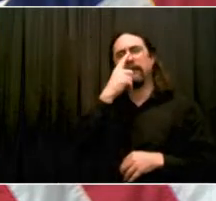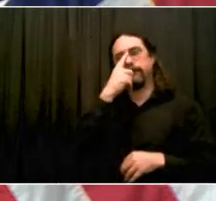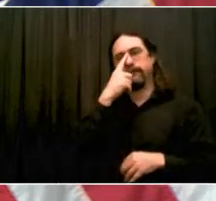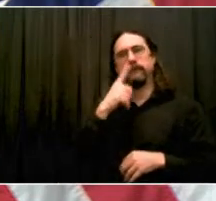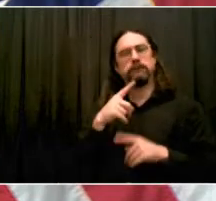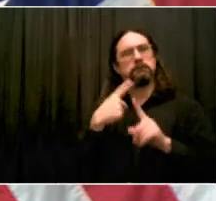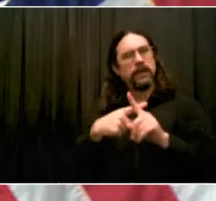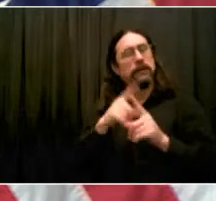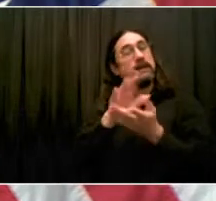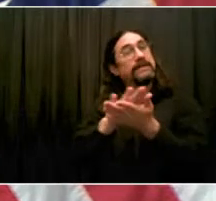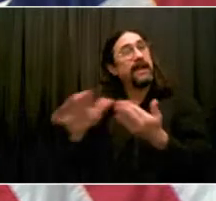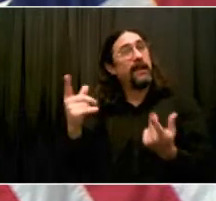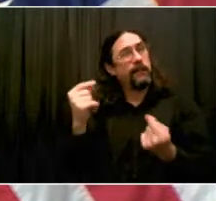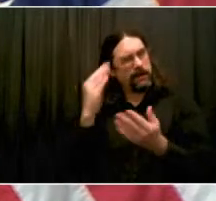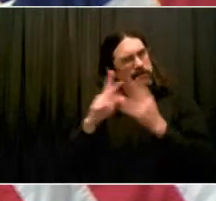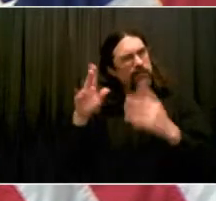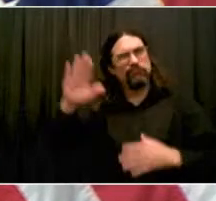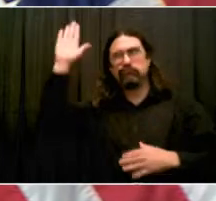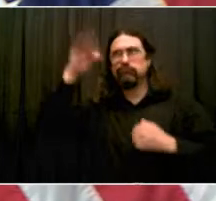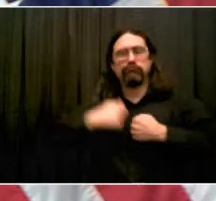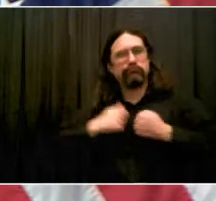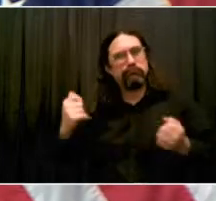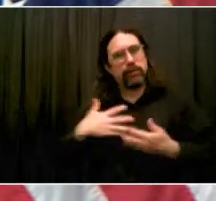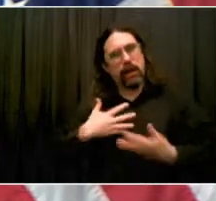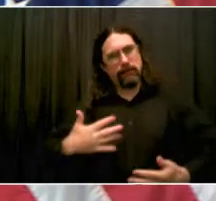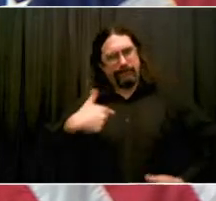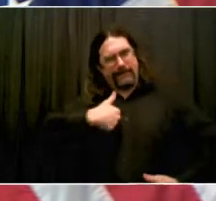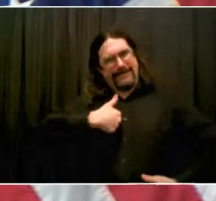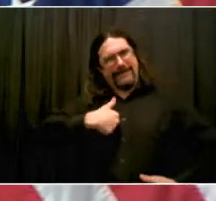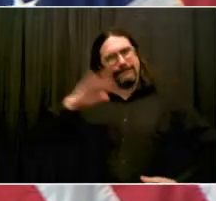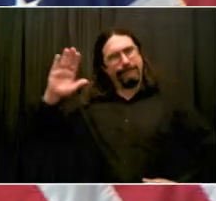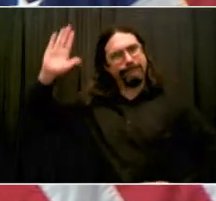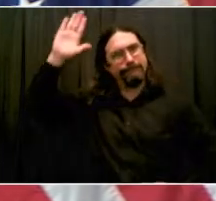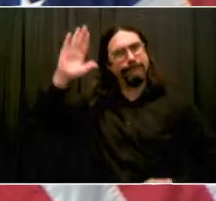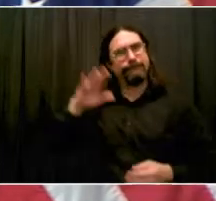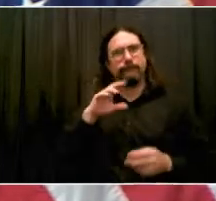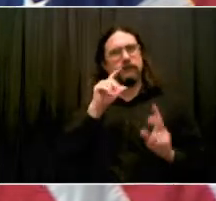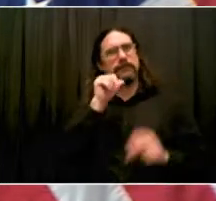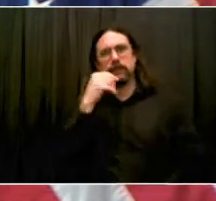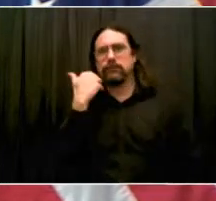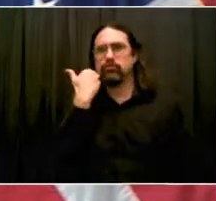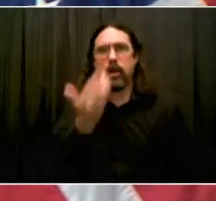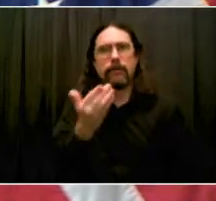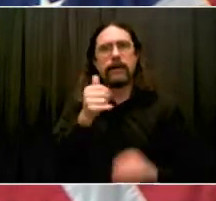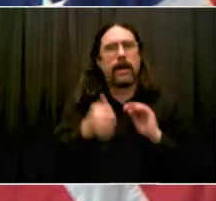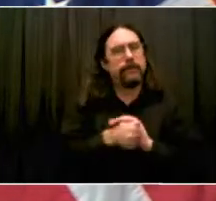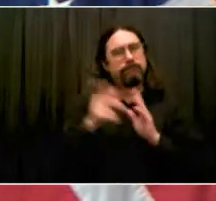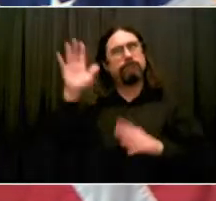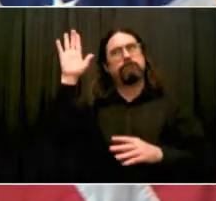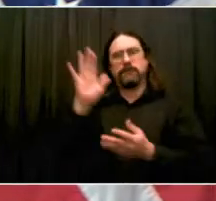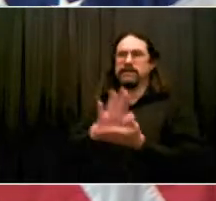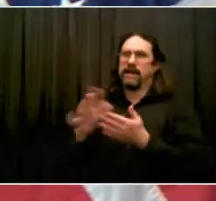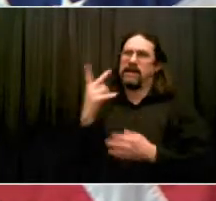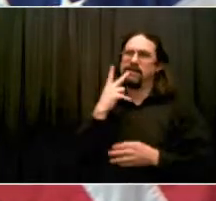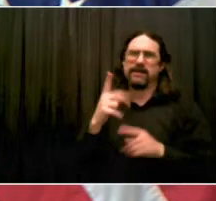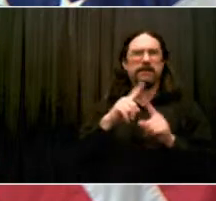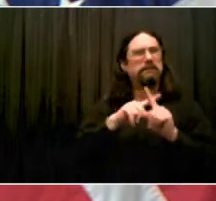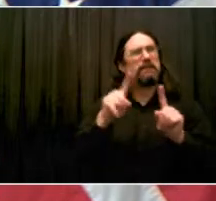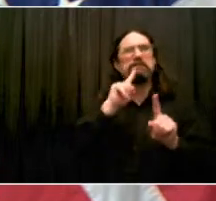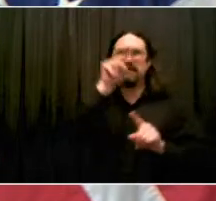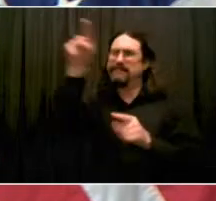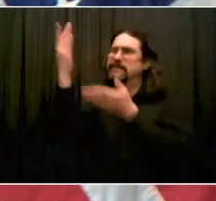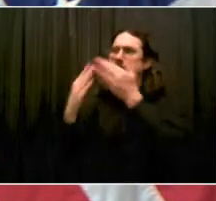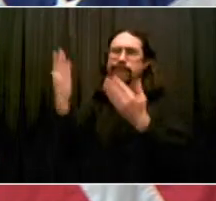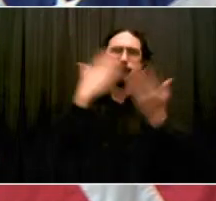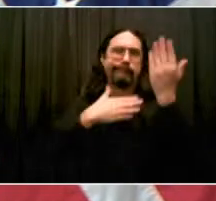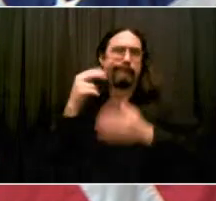across that despite the stigma and the stereotypes and the lack of awareness that make it so hard for us to talk